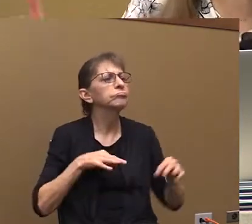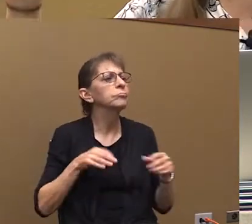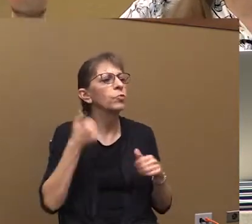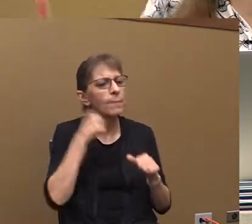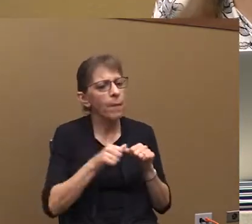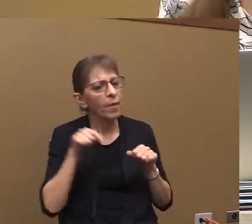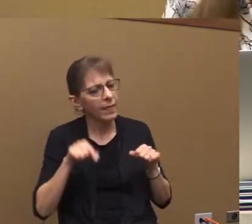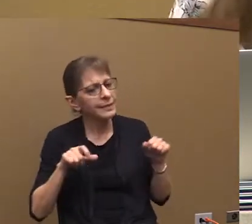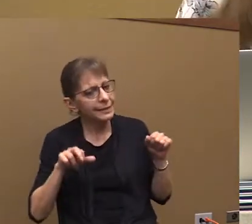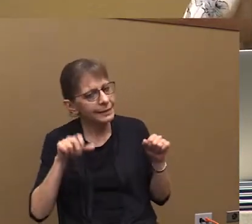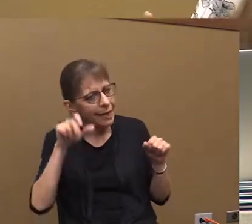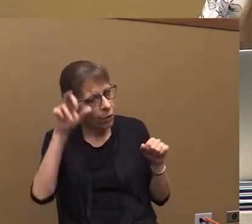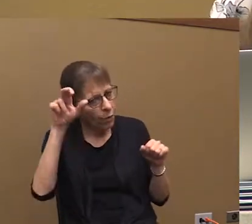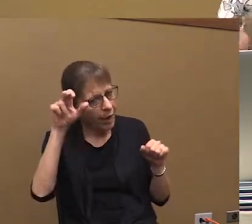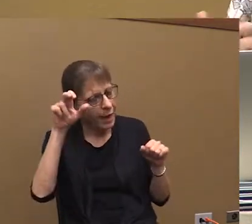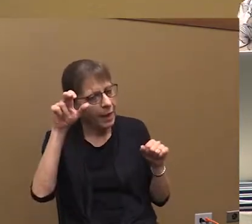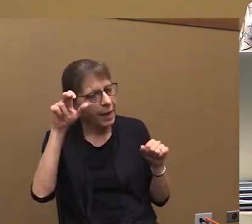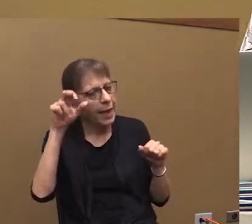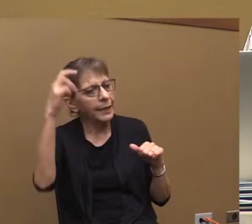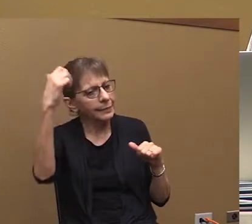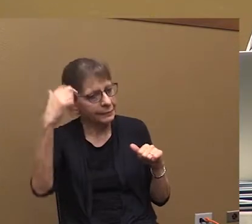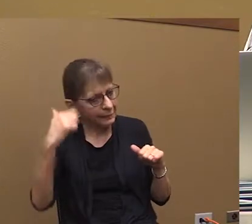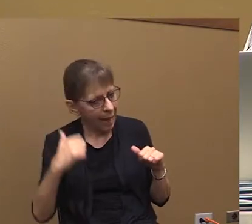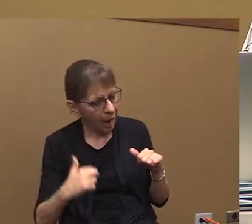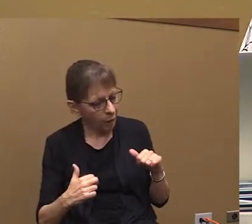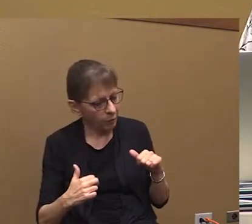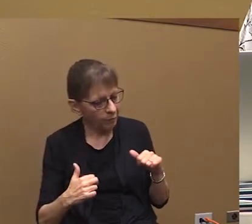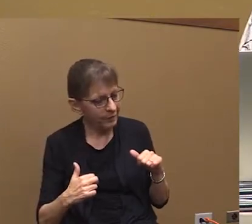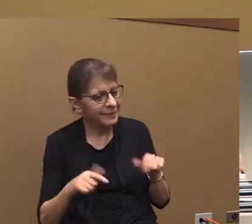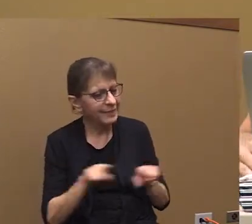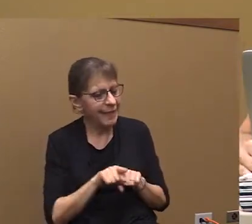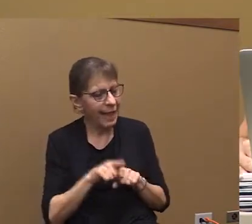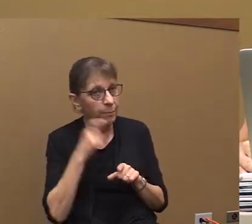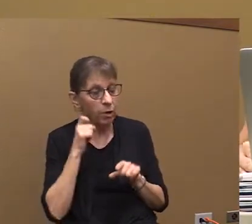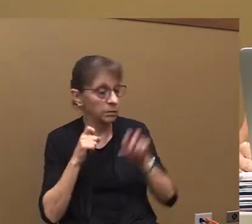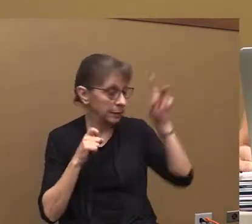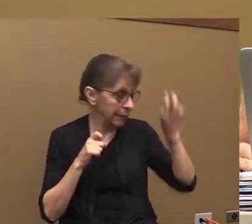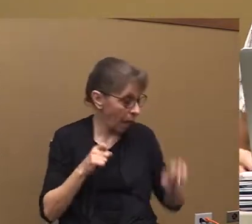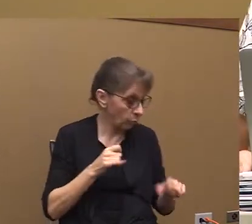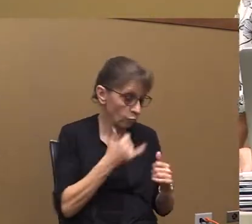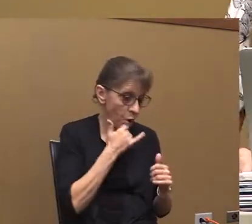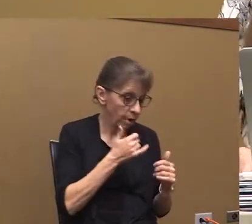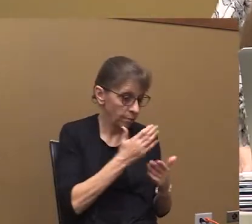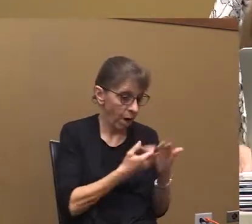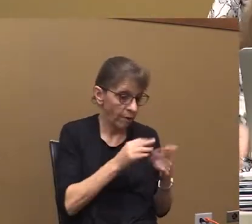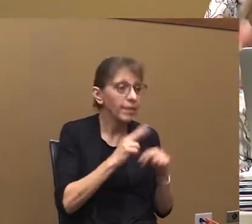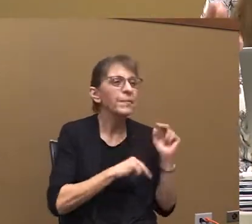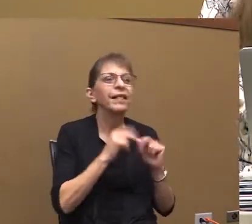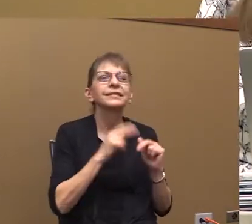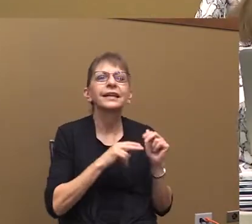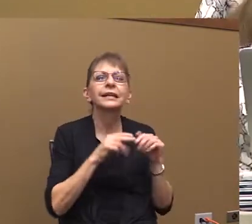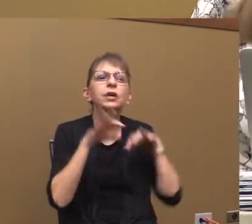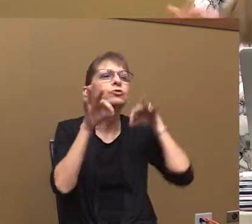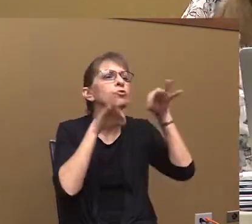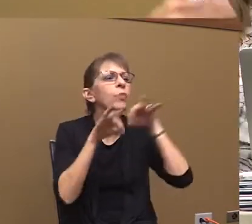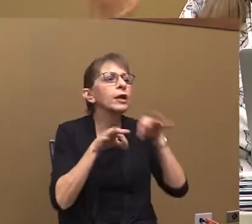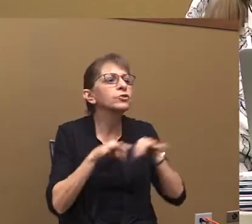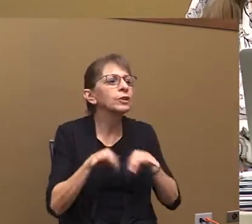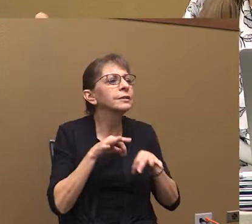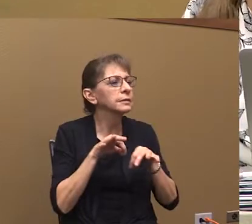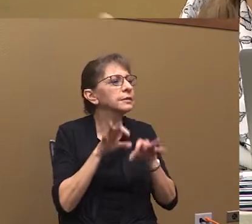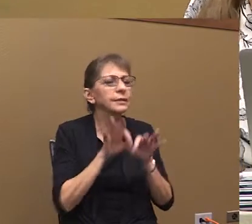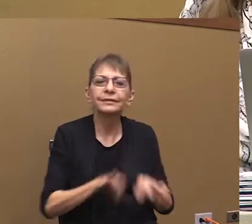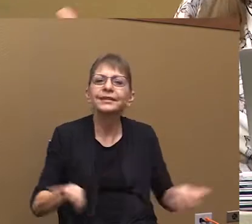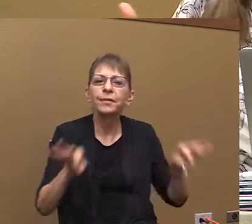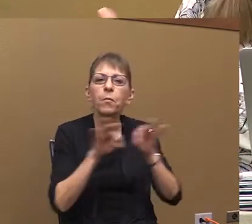and stairways at either end, and just caution them to try to remember which stairway they came down so they